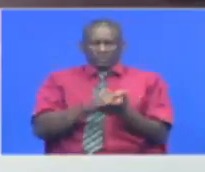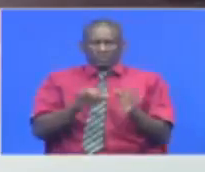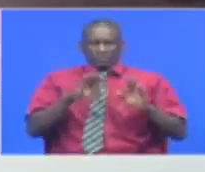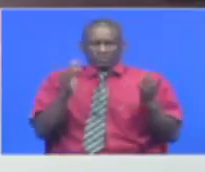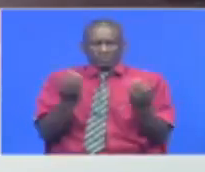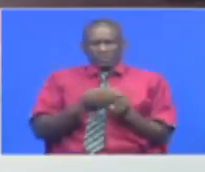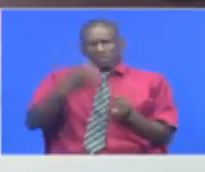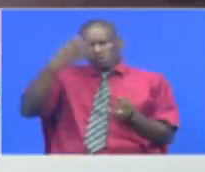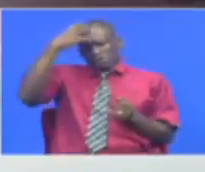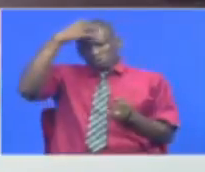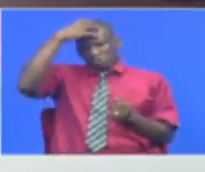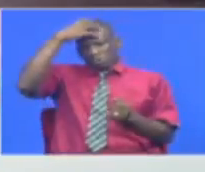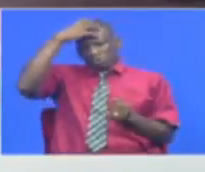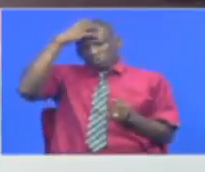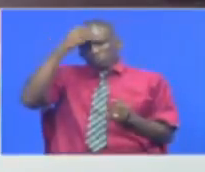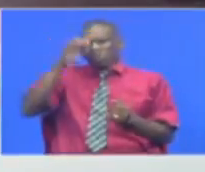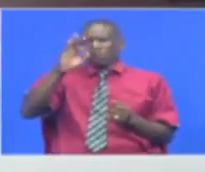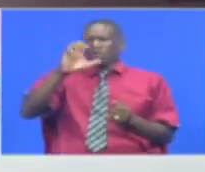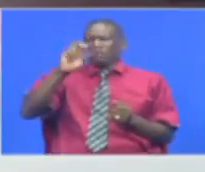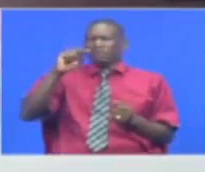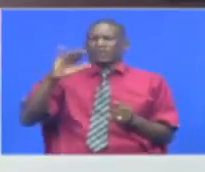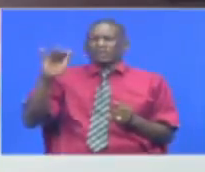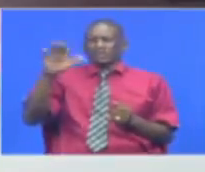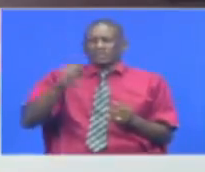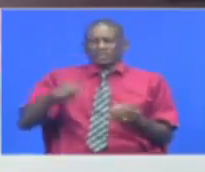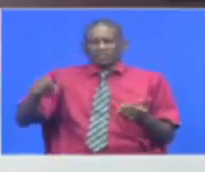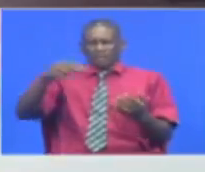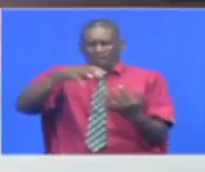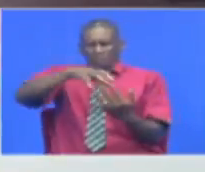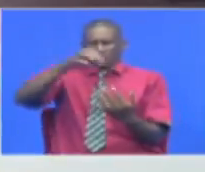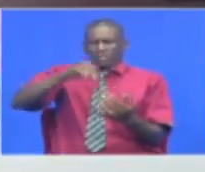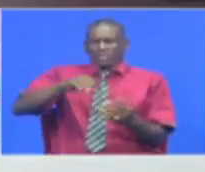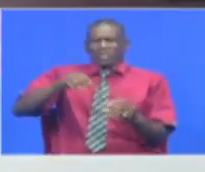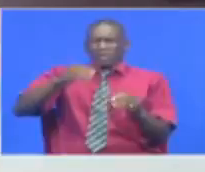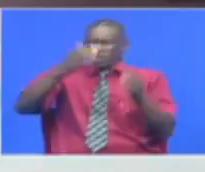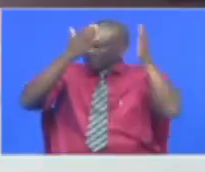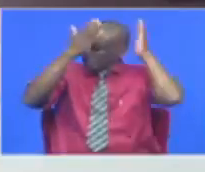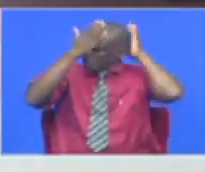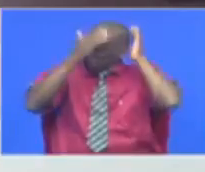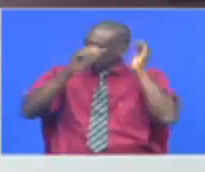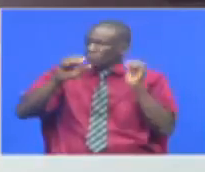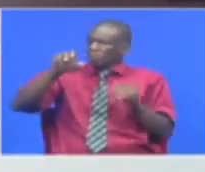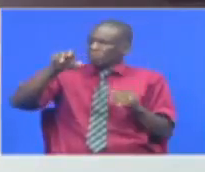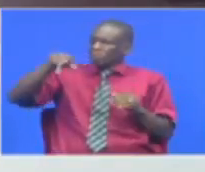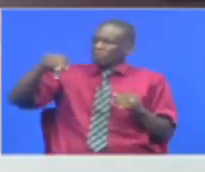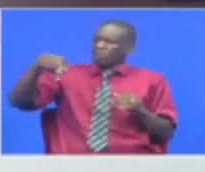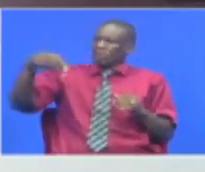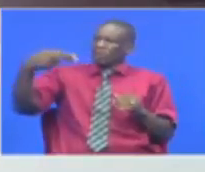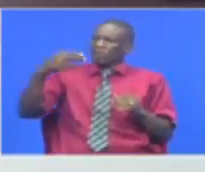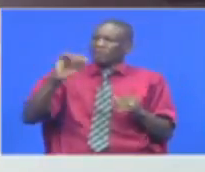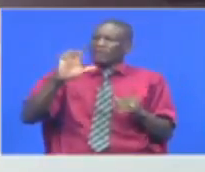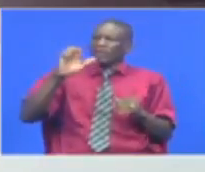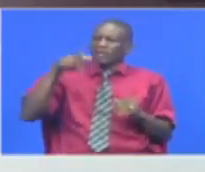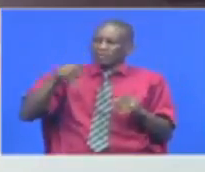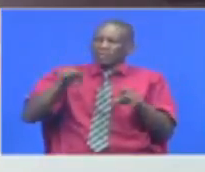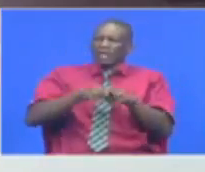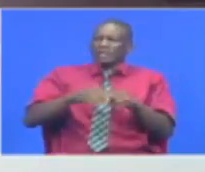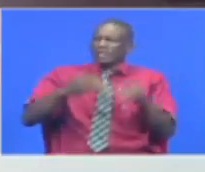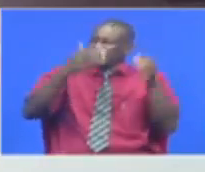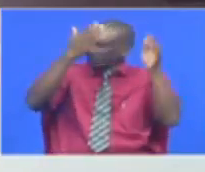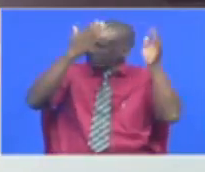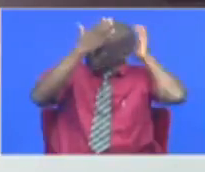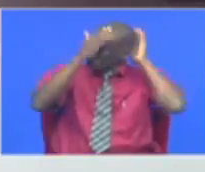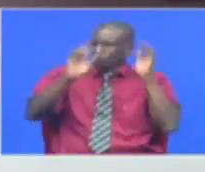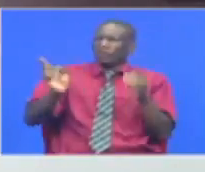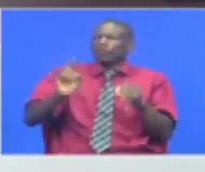Now, Pope Francis has appointed Archbishop Phillip Anyolo as Archbishop of Nairobi, replacing Archbishop